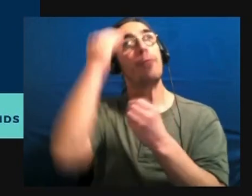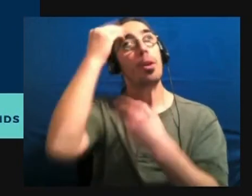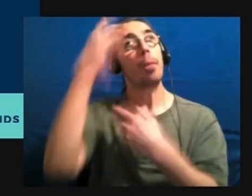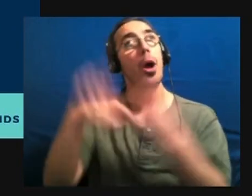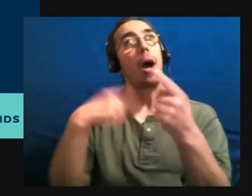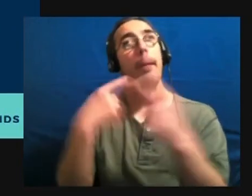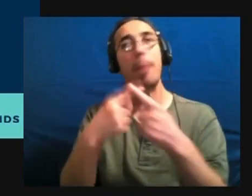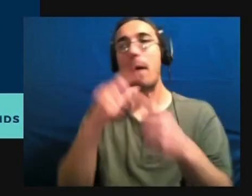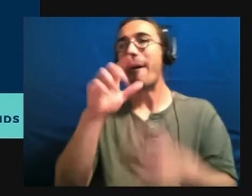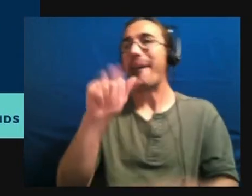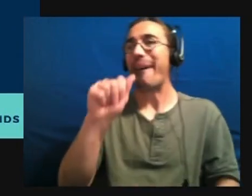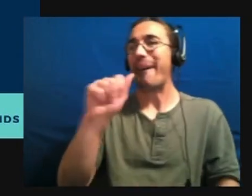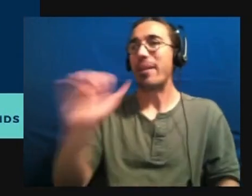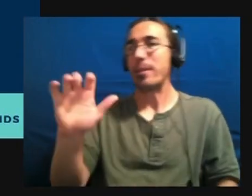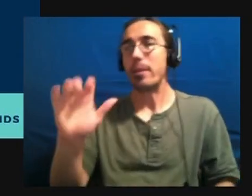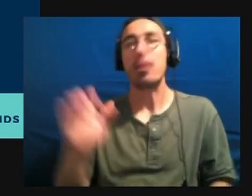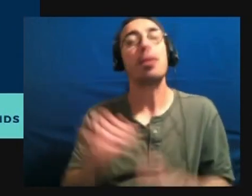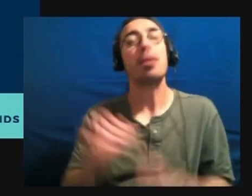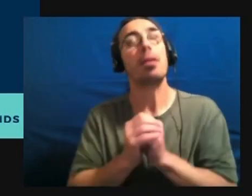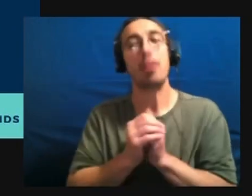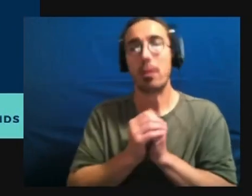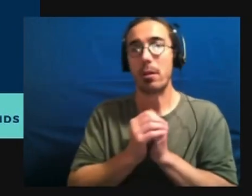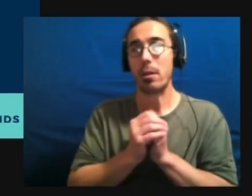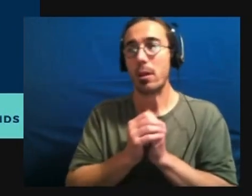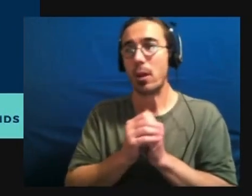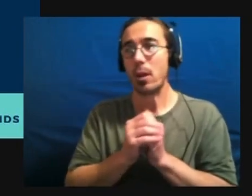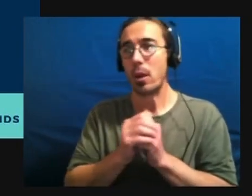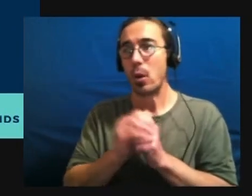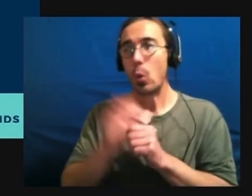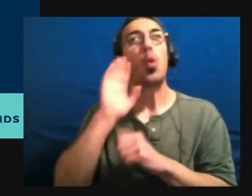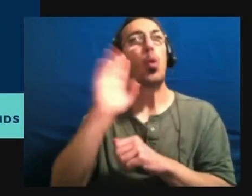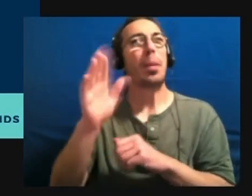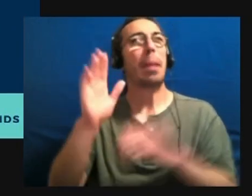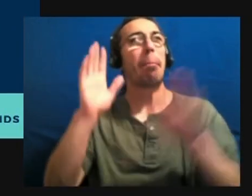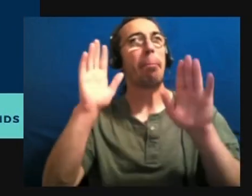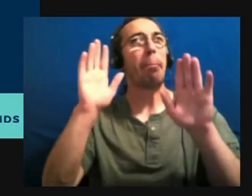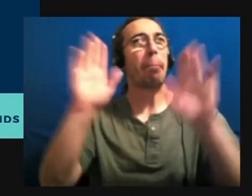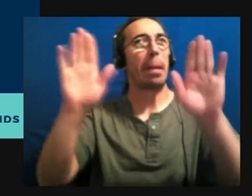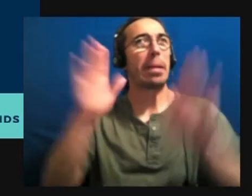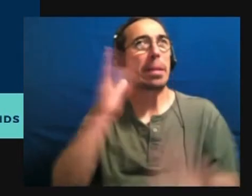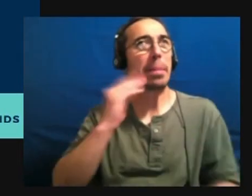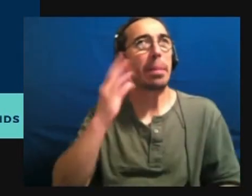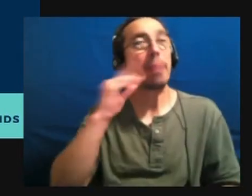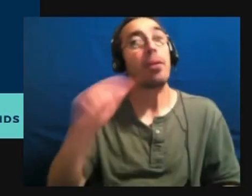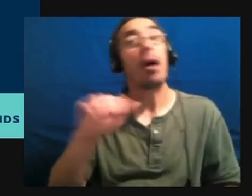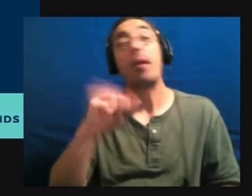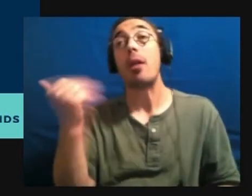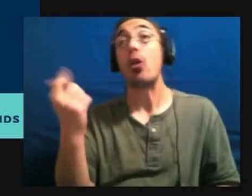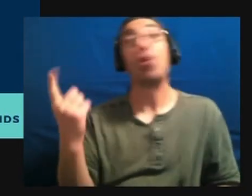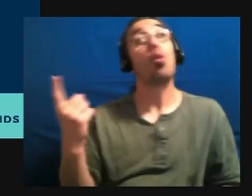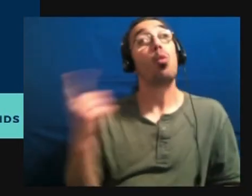AAC. It'll be amazing. So another question is,